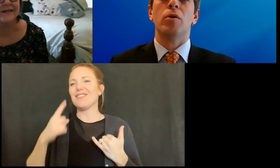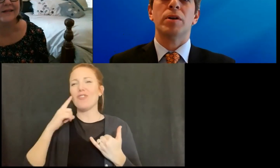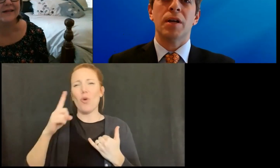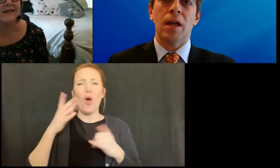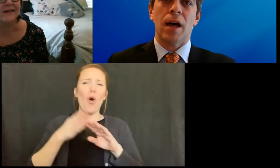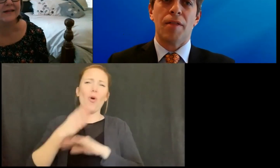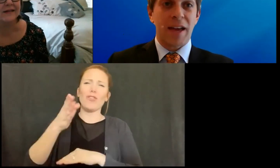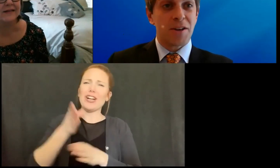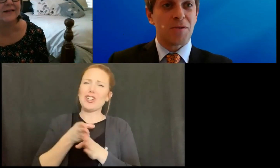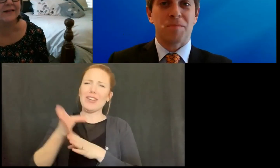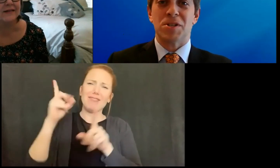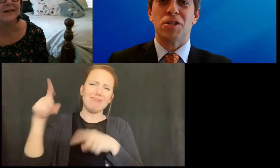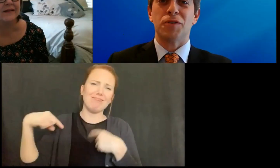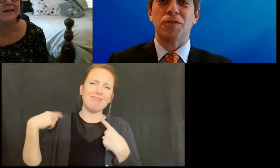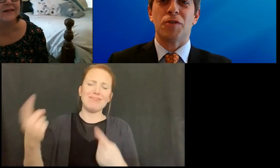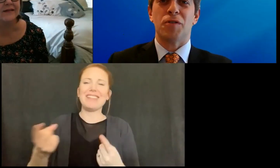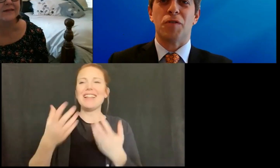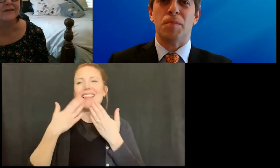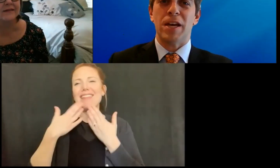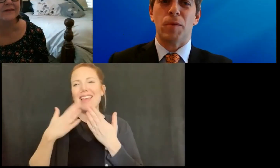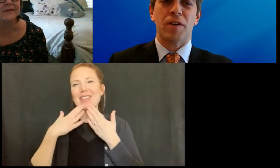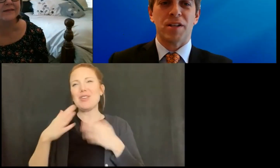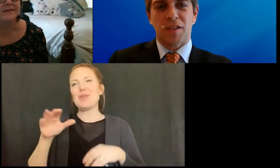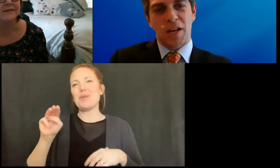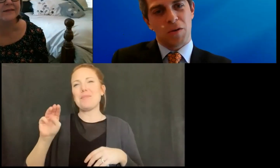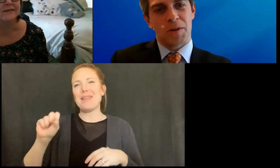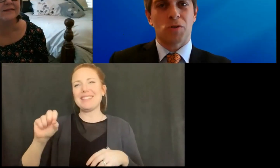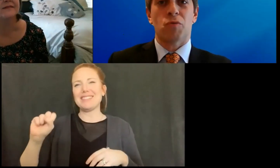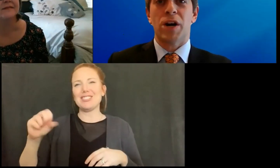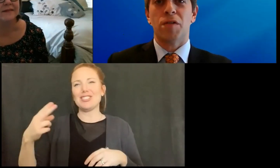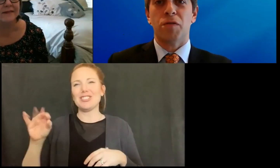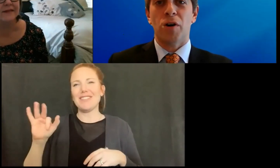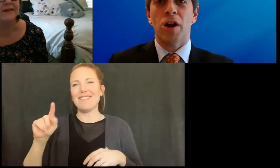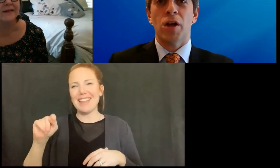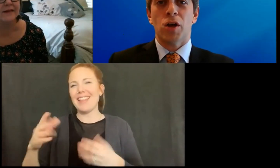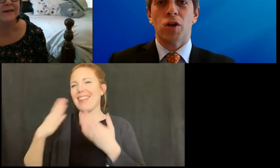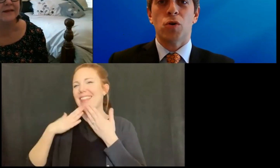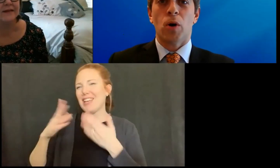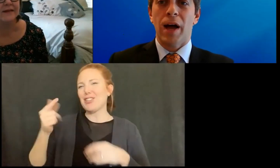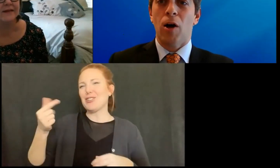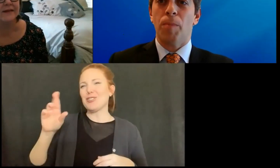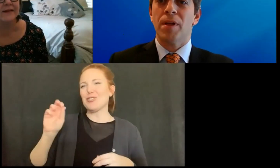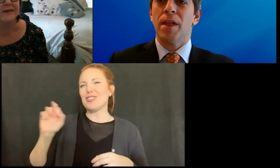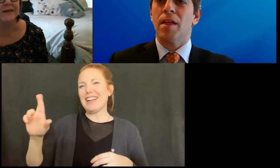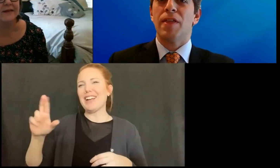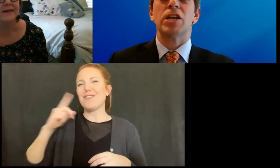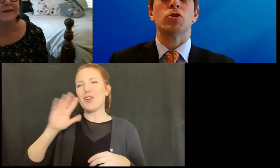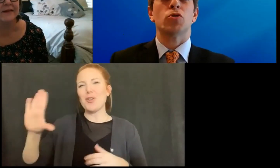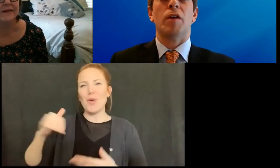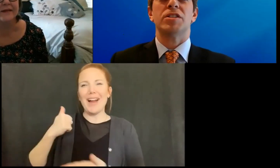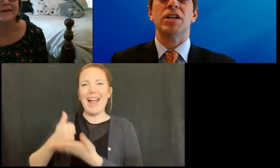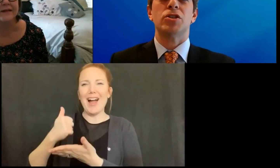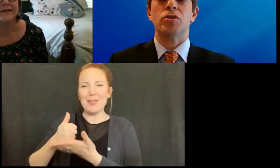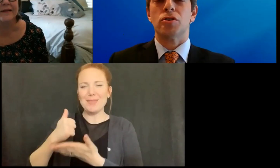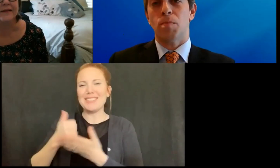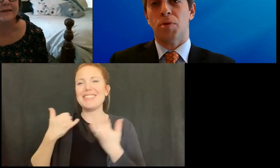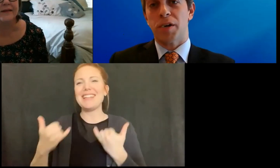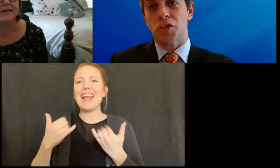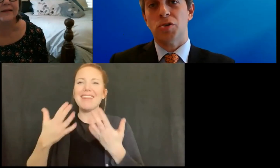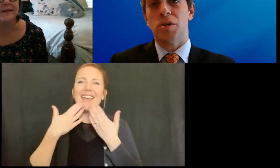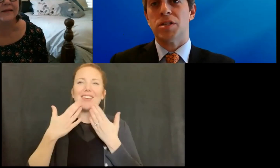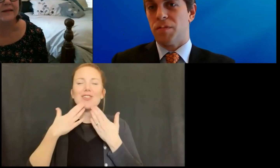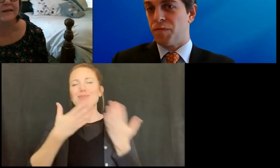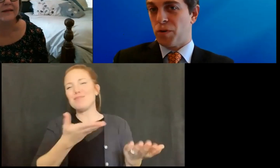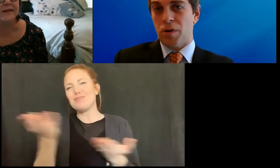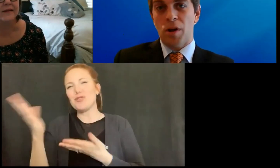of her own. Thank you, Ms. Shiflet, for being with us. Thank you, Ms. Greer, for your help. Thank you to all the teachers who